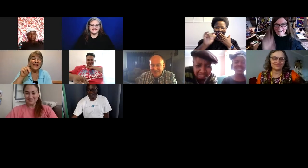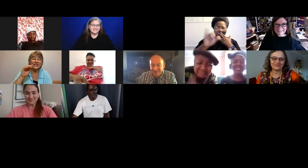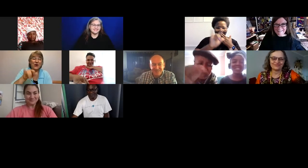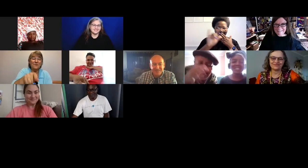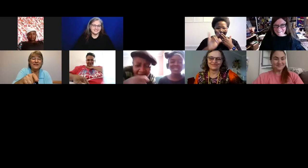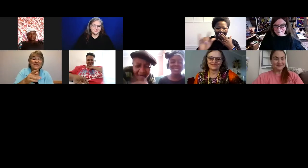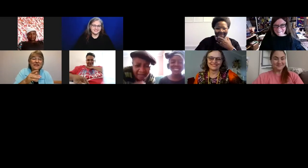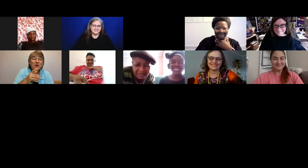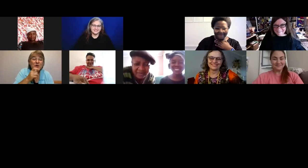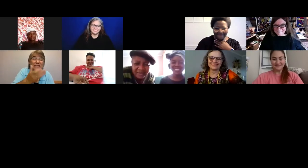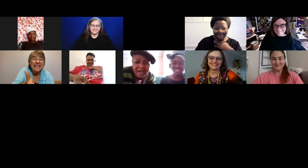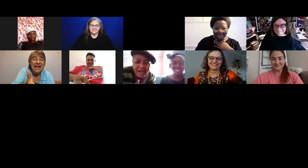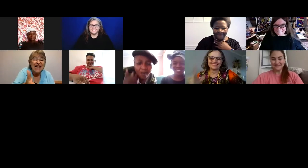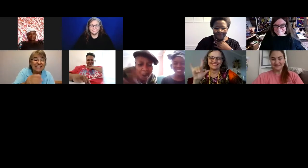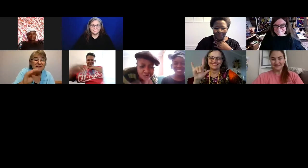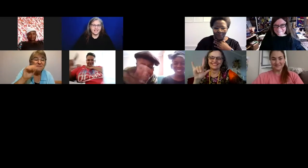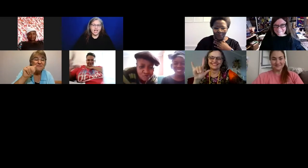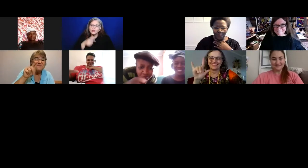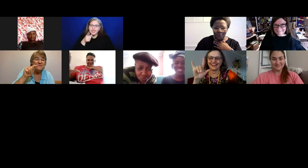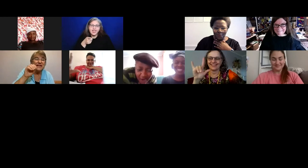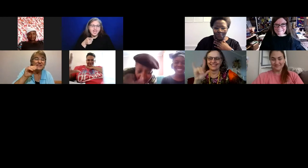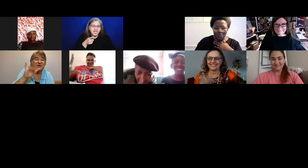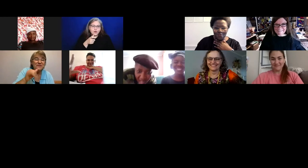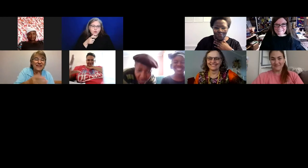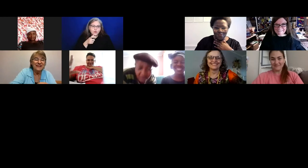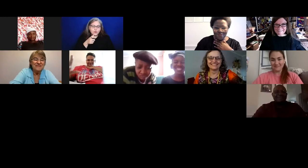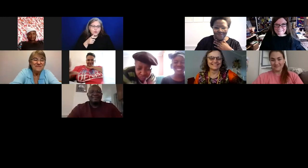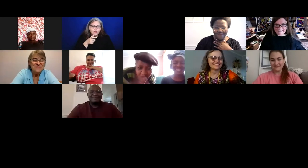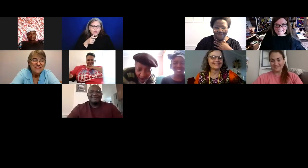So, Obi, who is that?